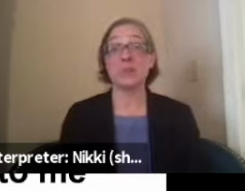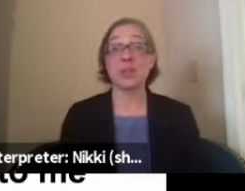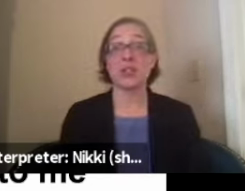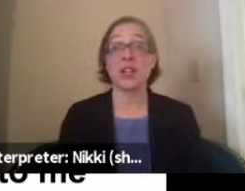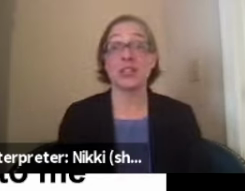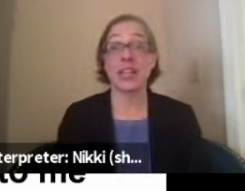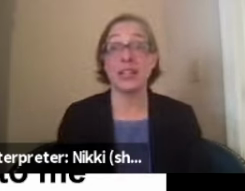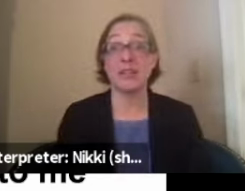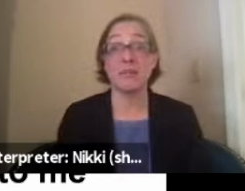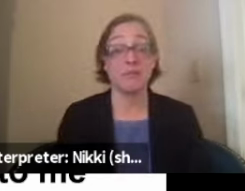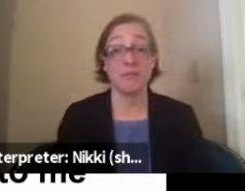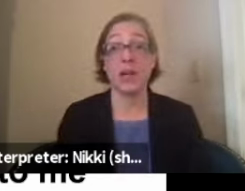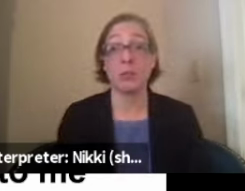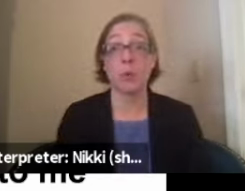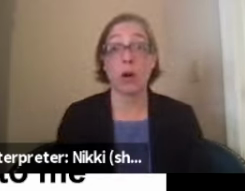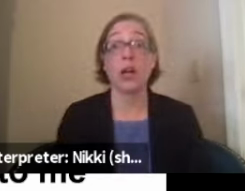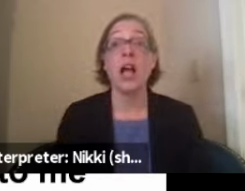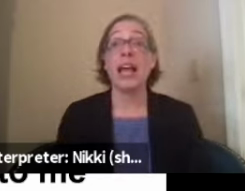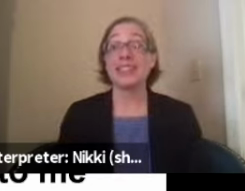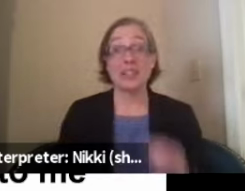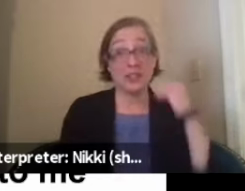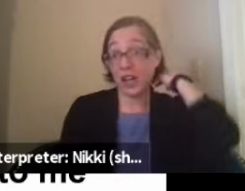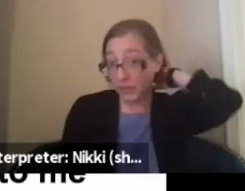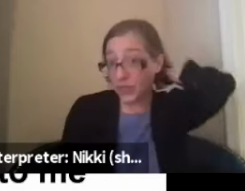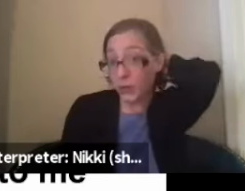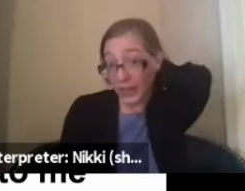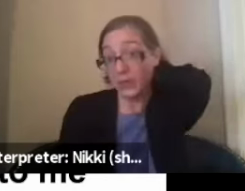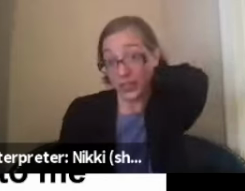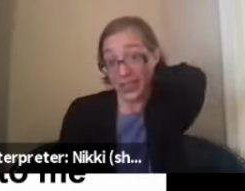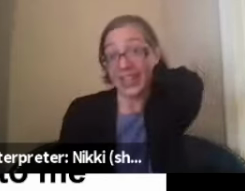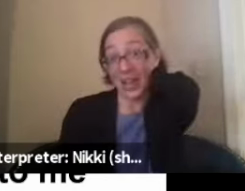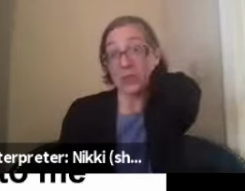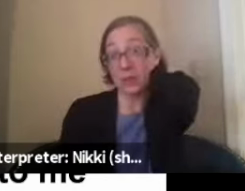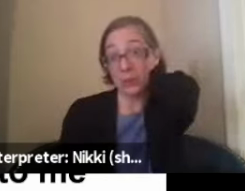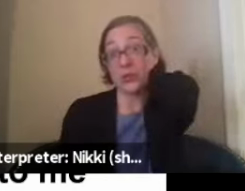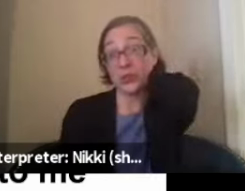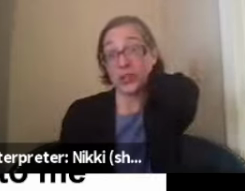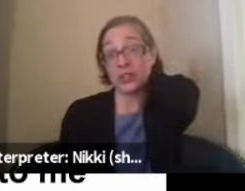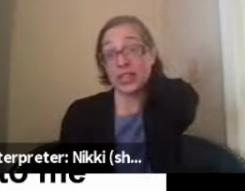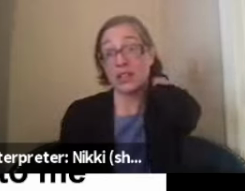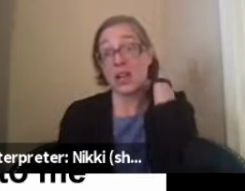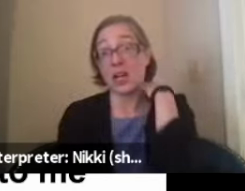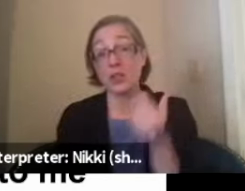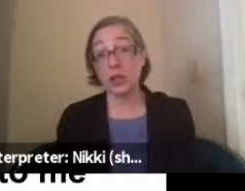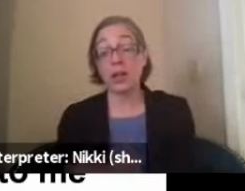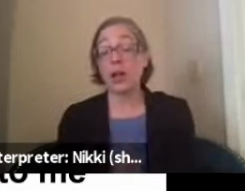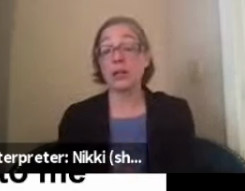may have helped her to understand it much more. ASL is a very visual language, and it can help people to